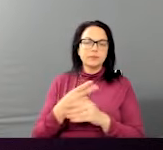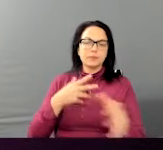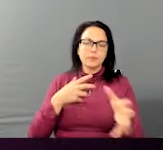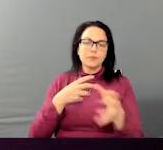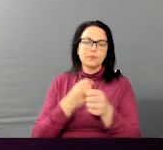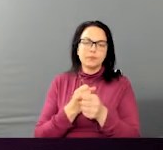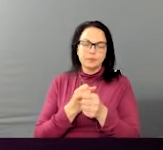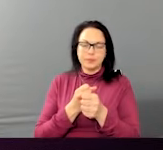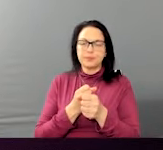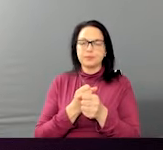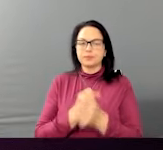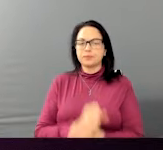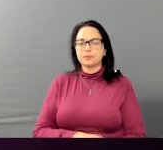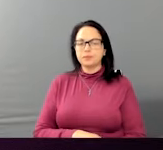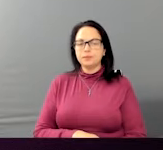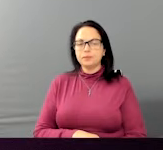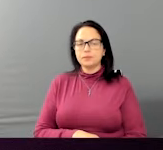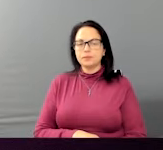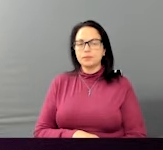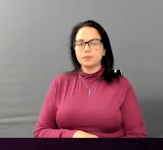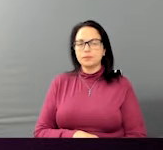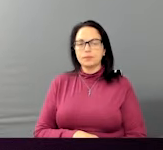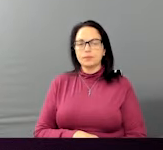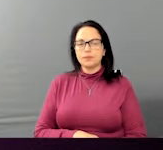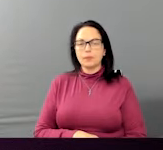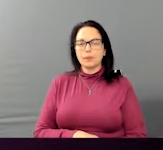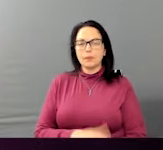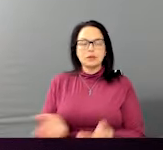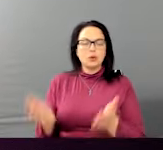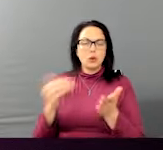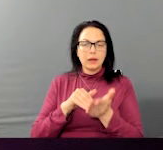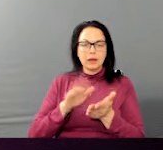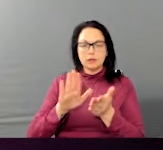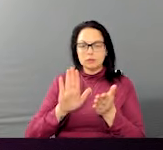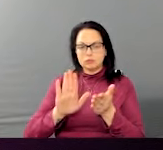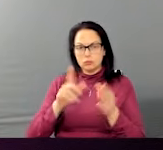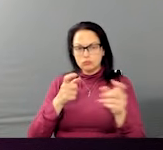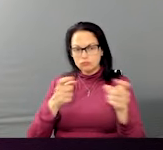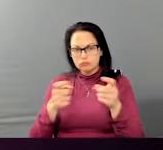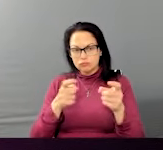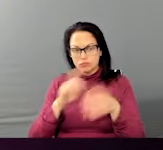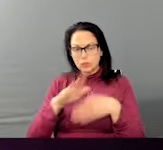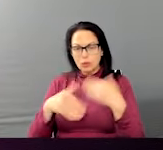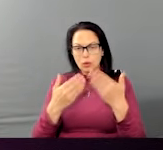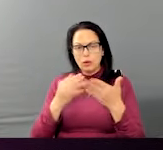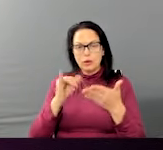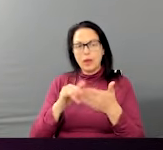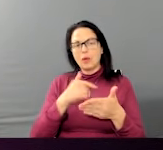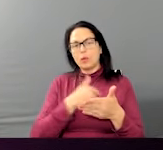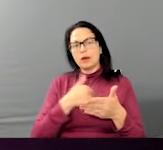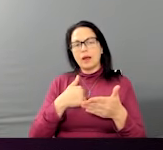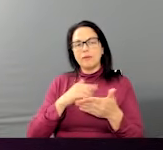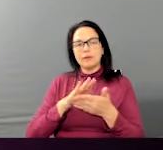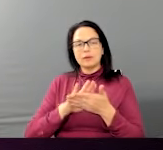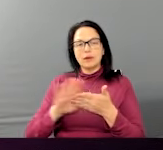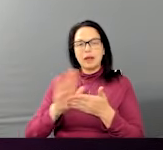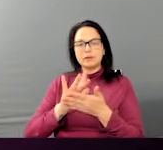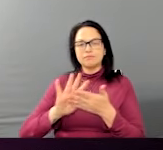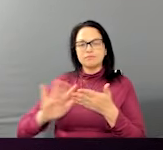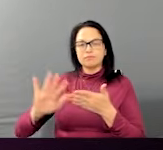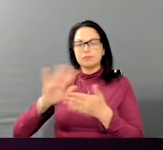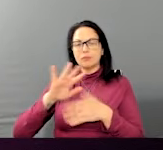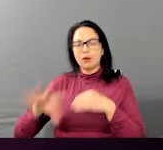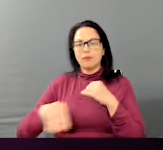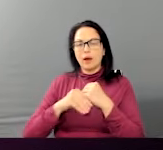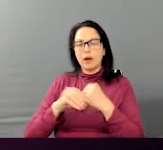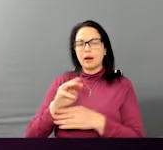HTML element. And so, yeah, you're in control of all of that. We have nice little abstractions for adding meta. This can apply to any